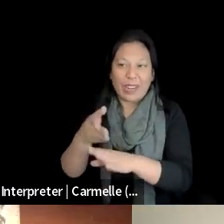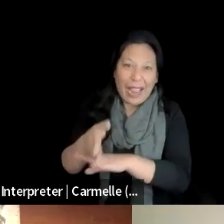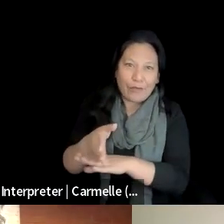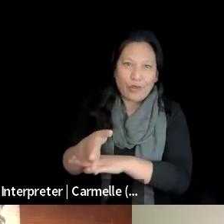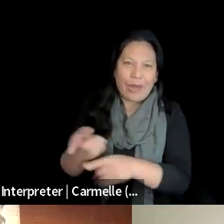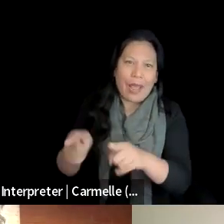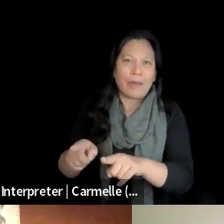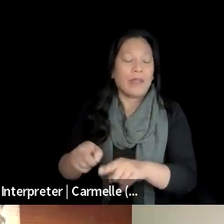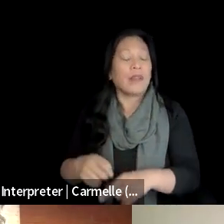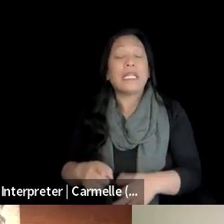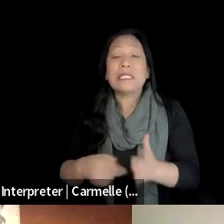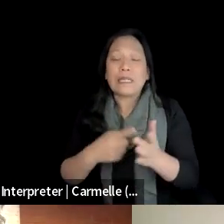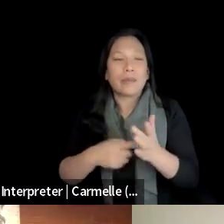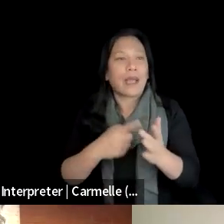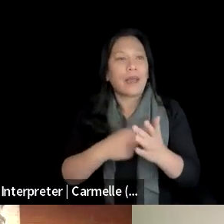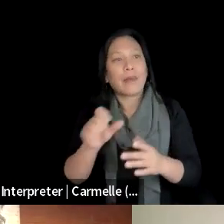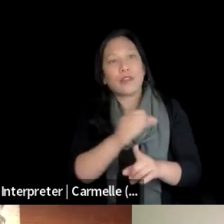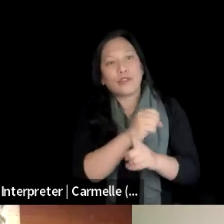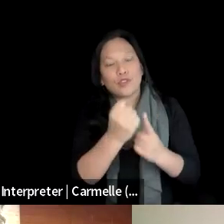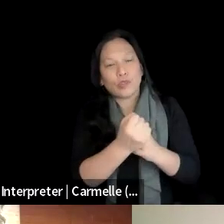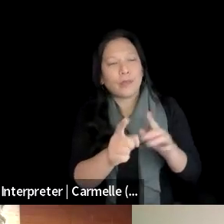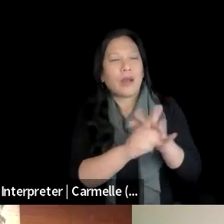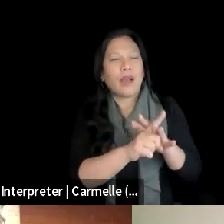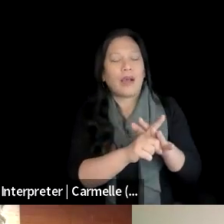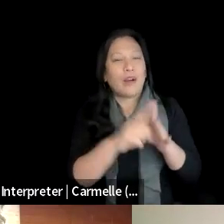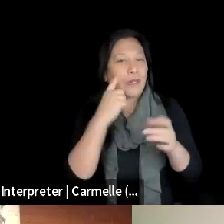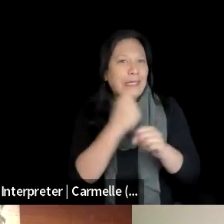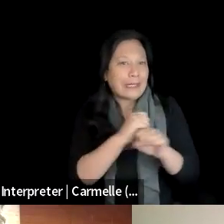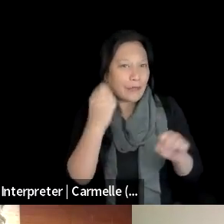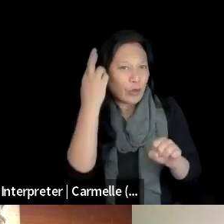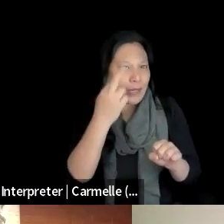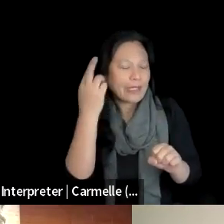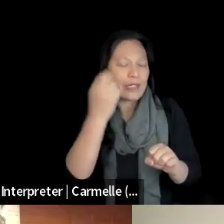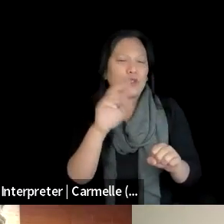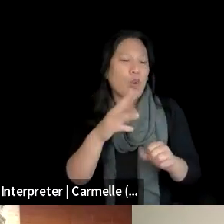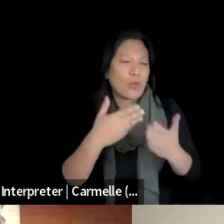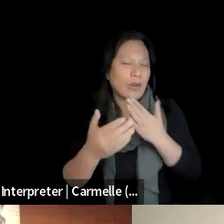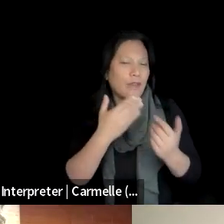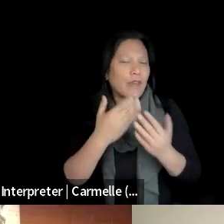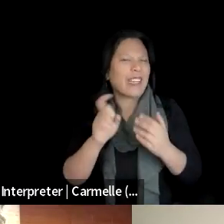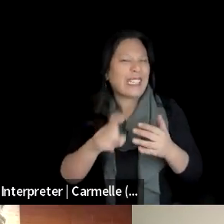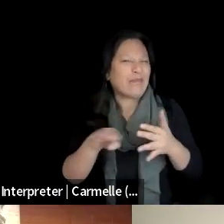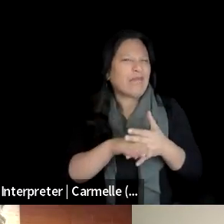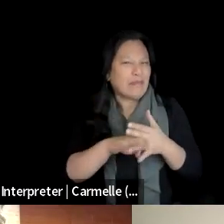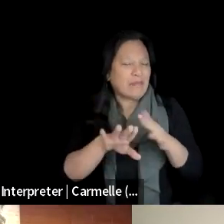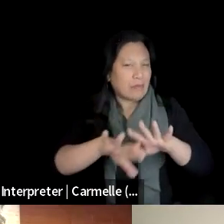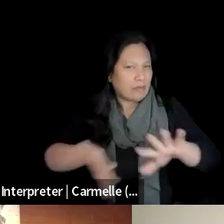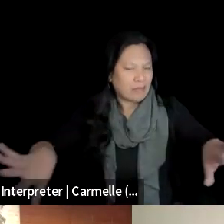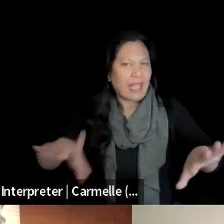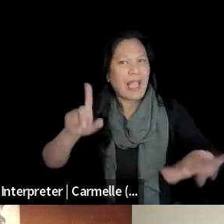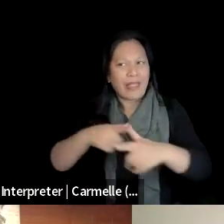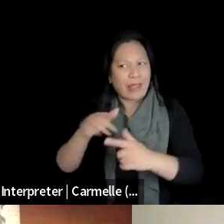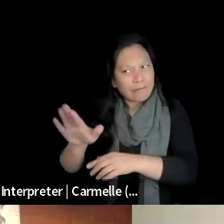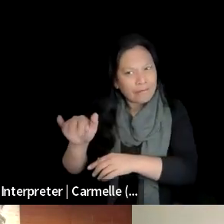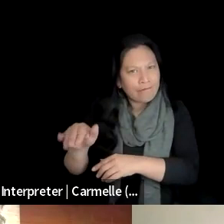better safety wise or just for everyone's well-being to take a break and speak specifically to either the person who has